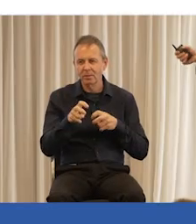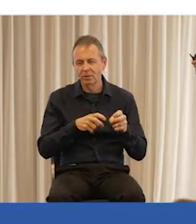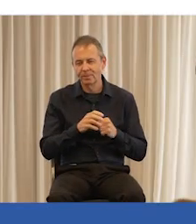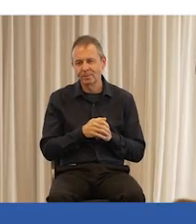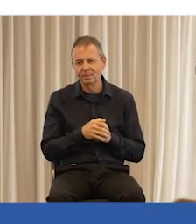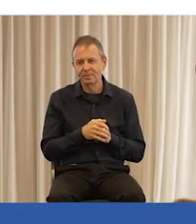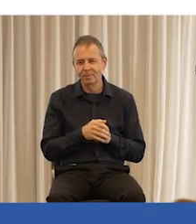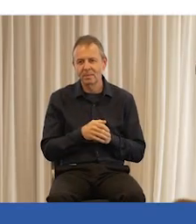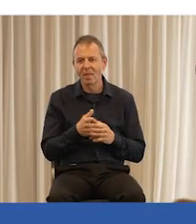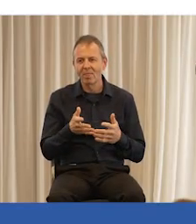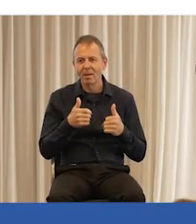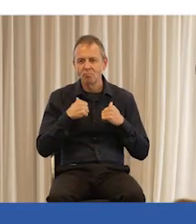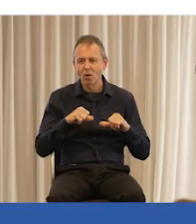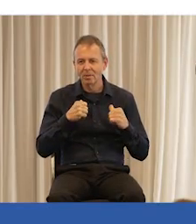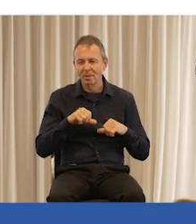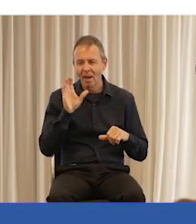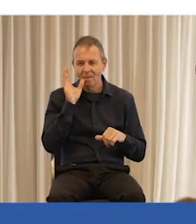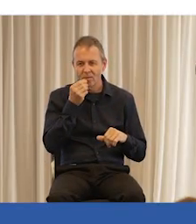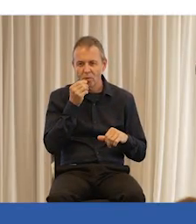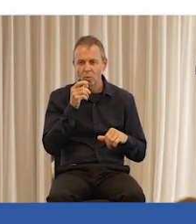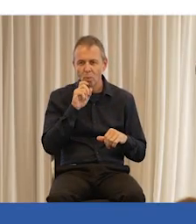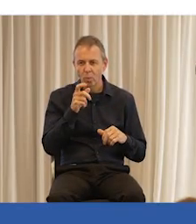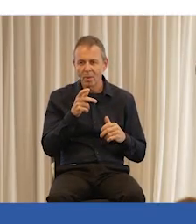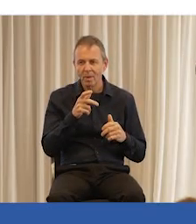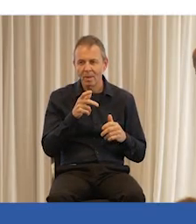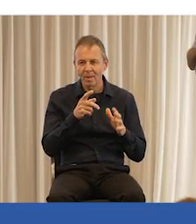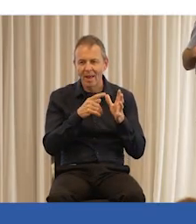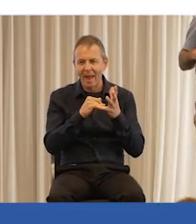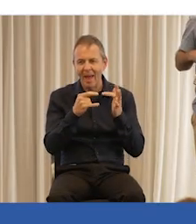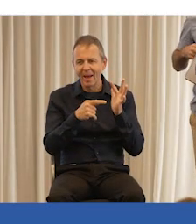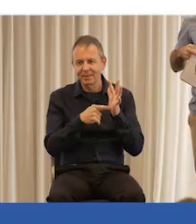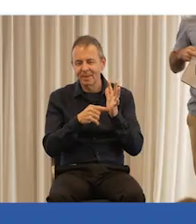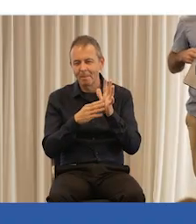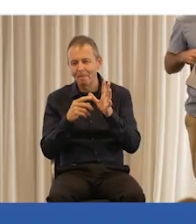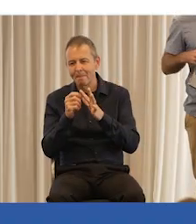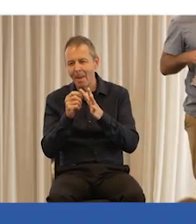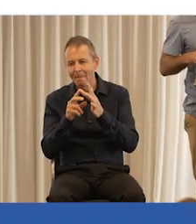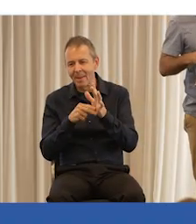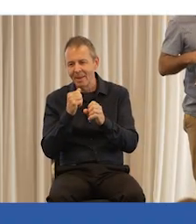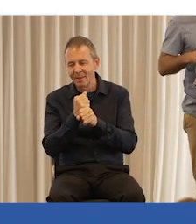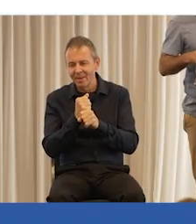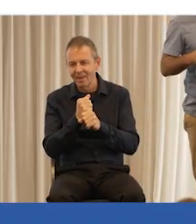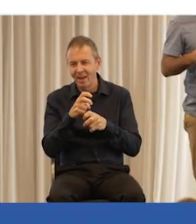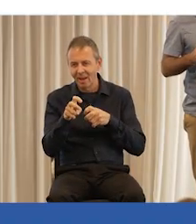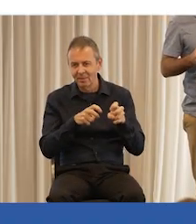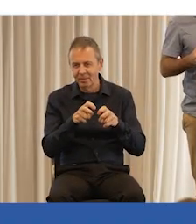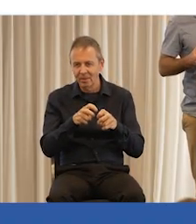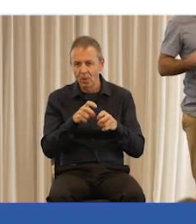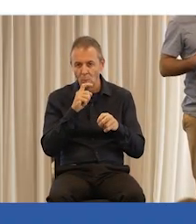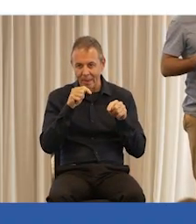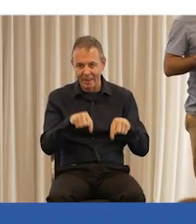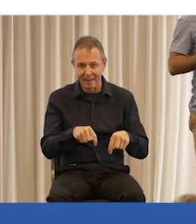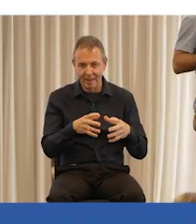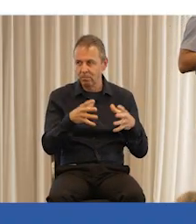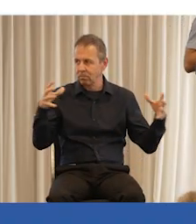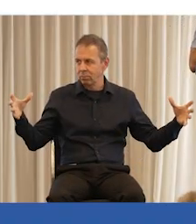Then it's going to be a very practical afternoon where we'll go into an asset mapping activity. So we'll do some of that here. Then you'll go out in small groups